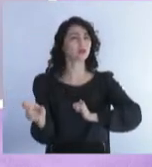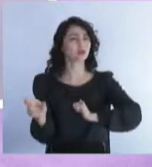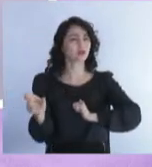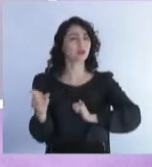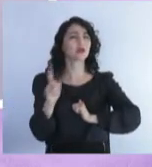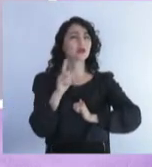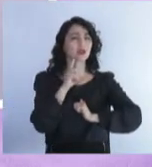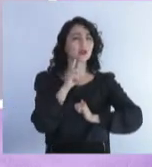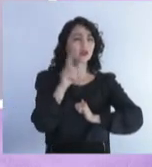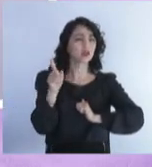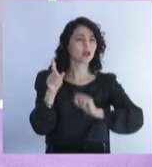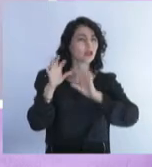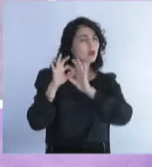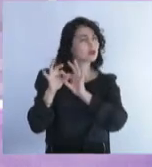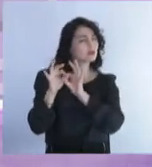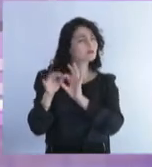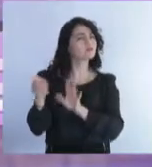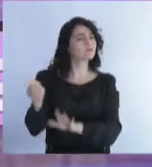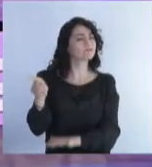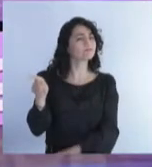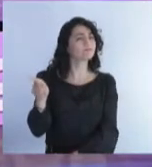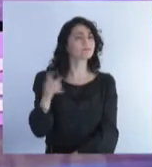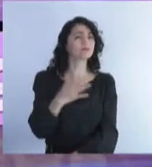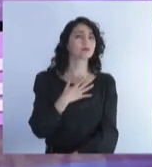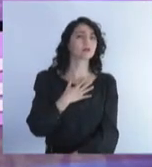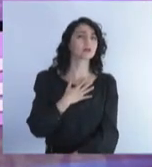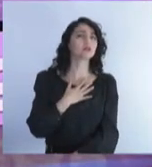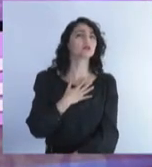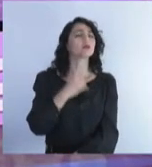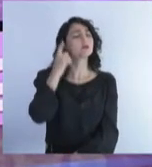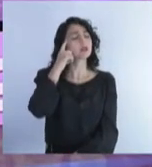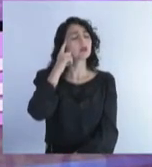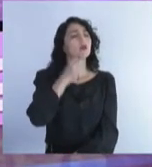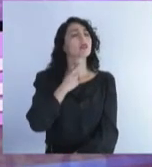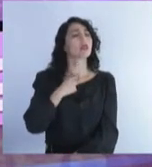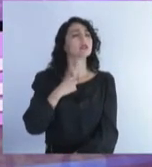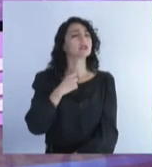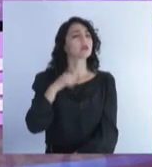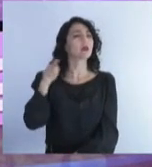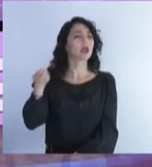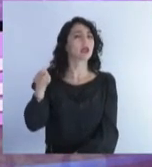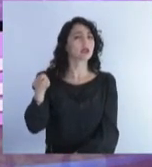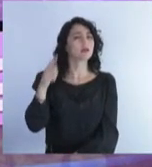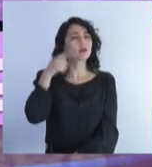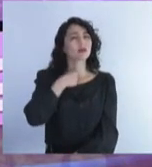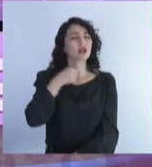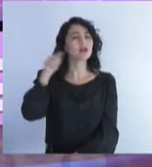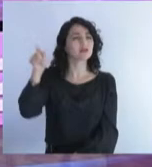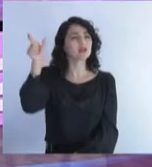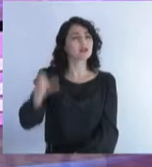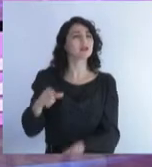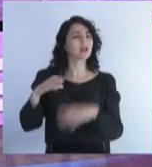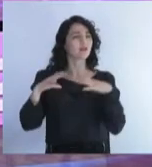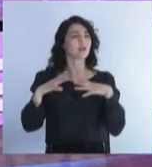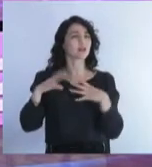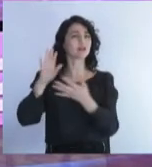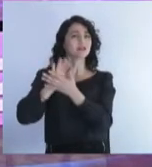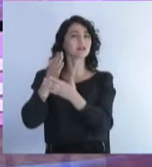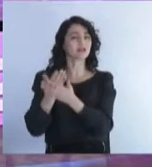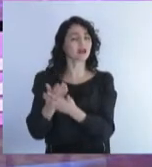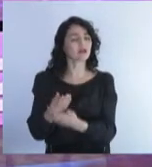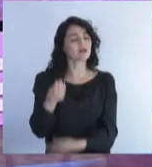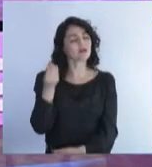to. And make a wish for them. Maybe you're safe, happy, healthy. May you